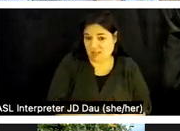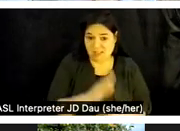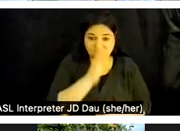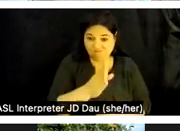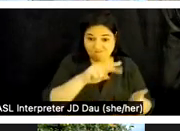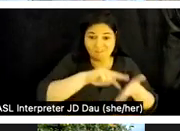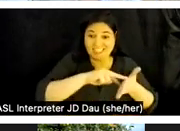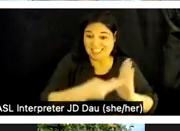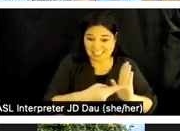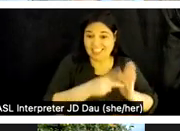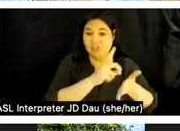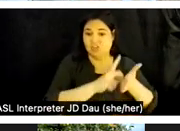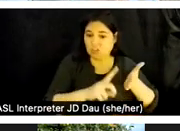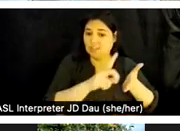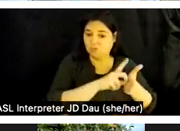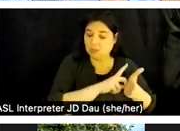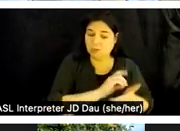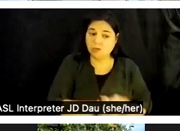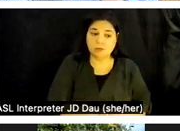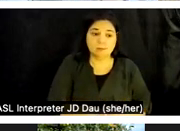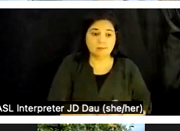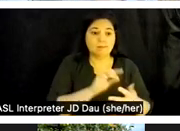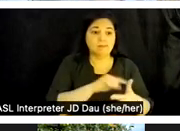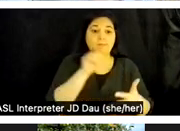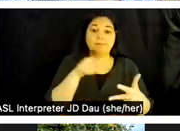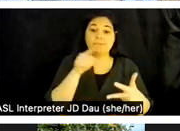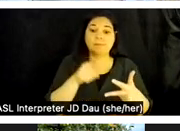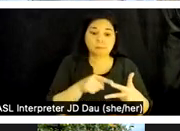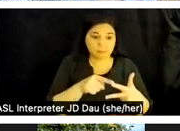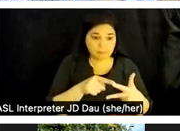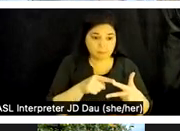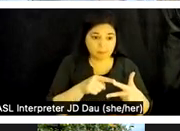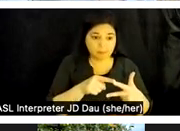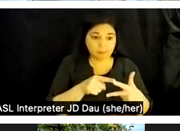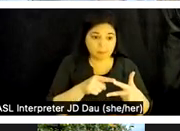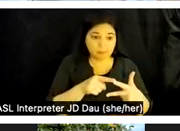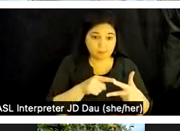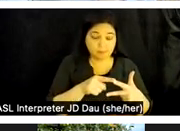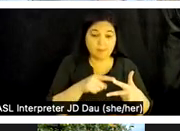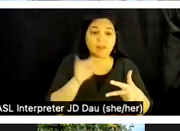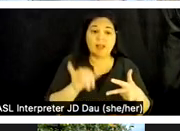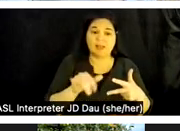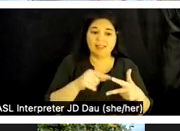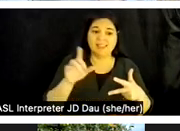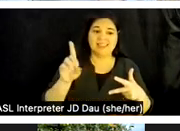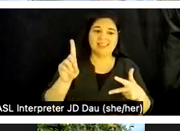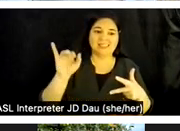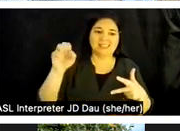intentional discrimination. Then there's also a doctrine called disparate impact